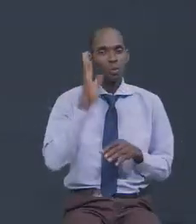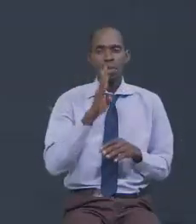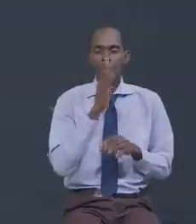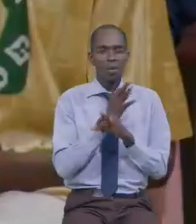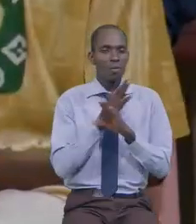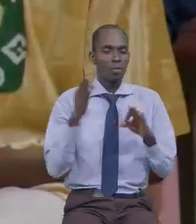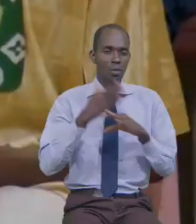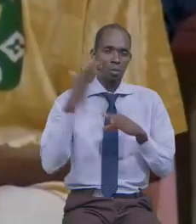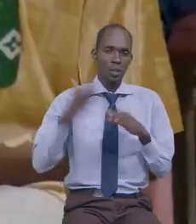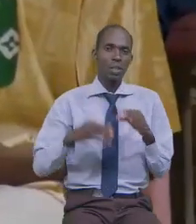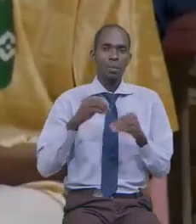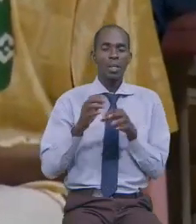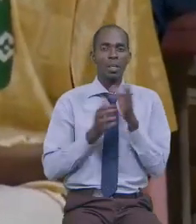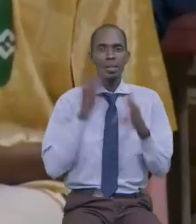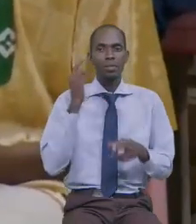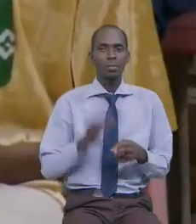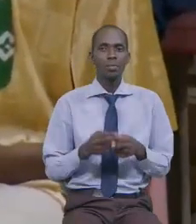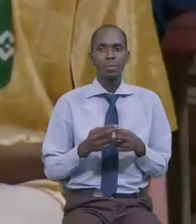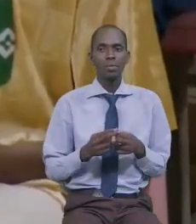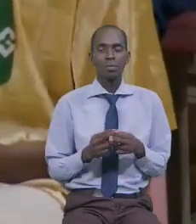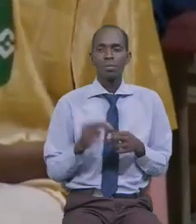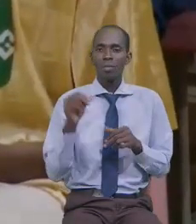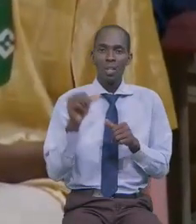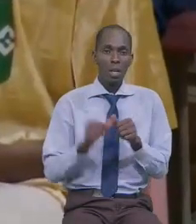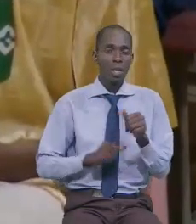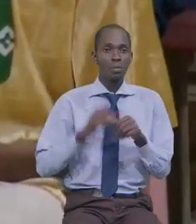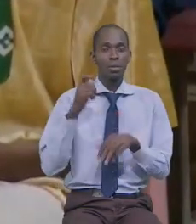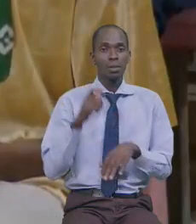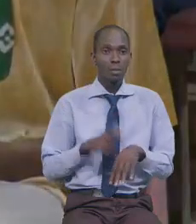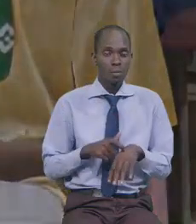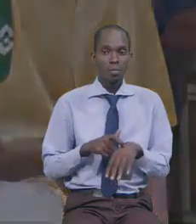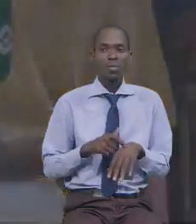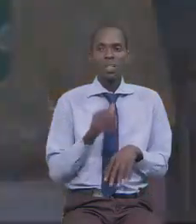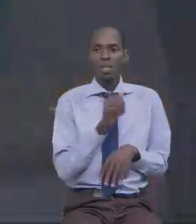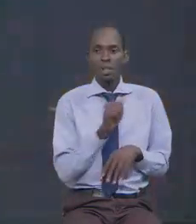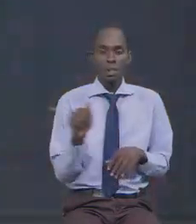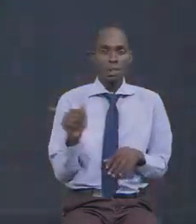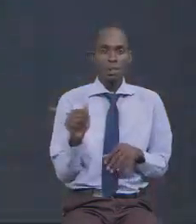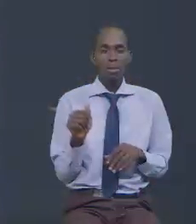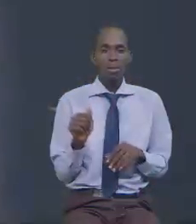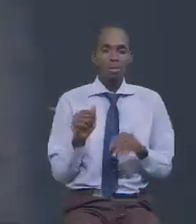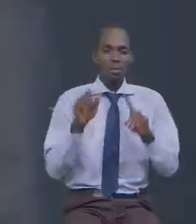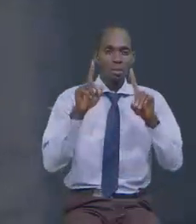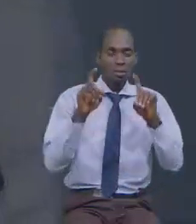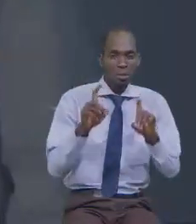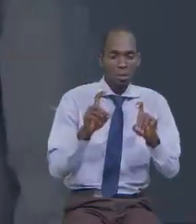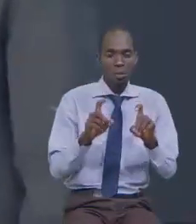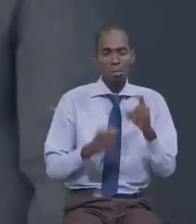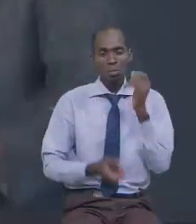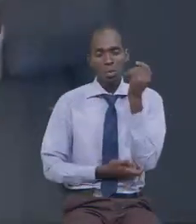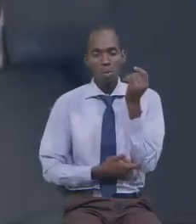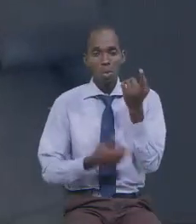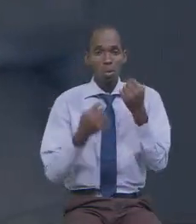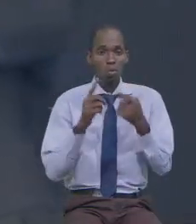Jesus' name. Every time a trial, a temptation comes, you